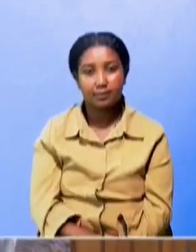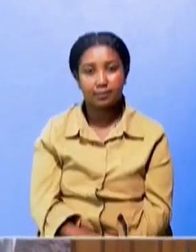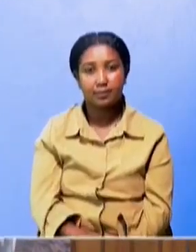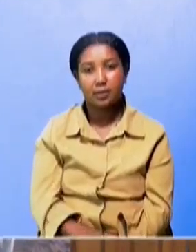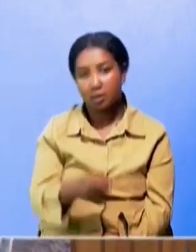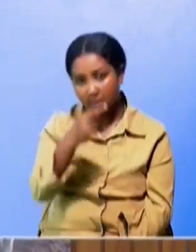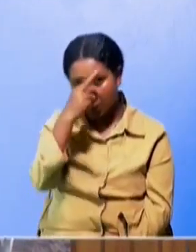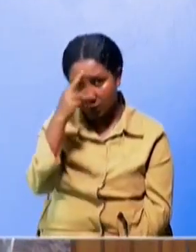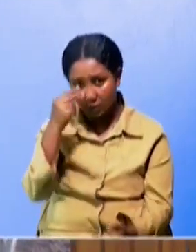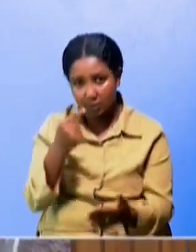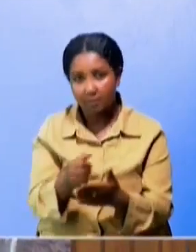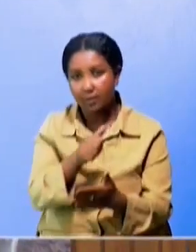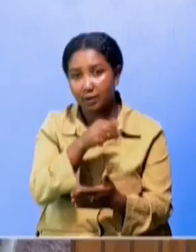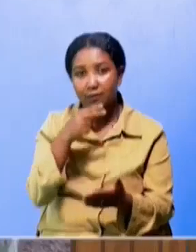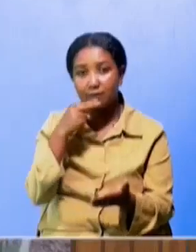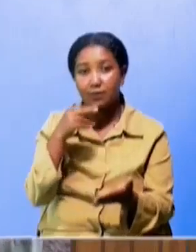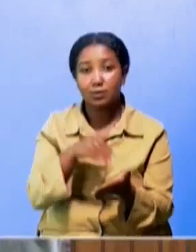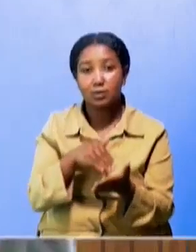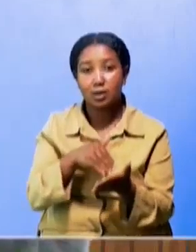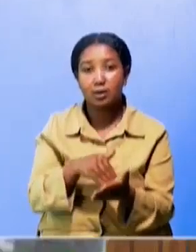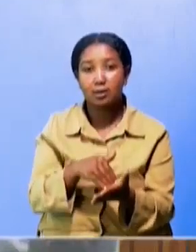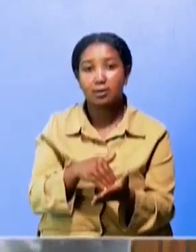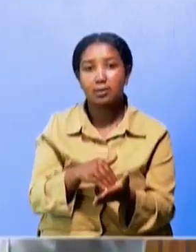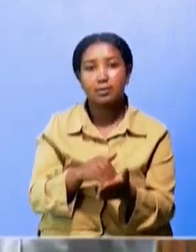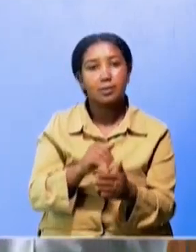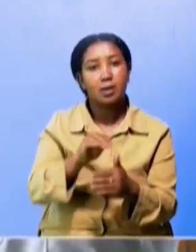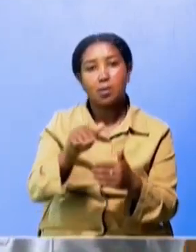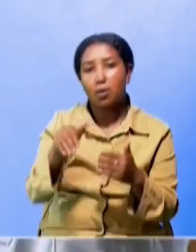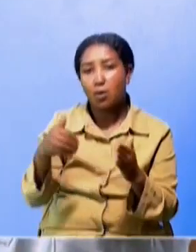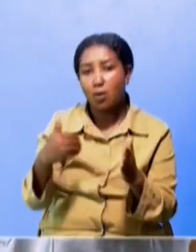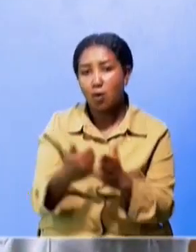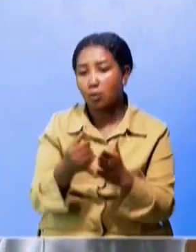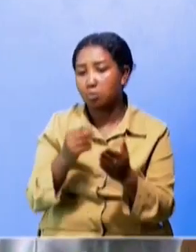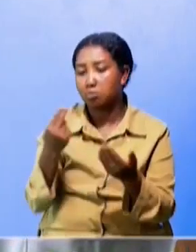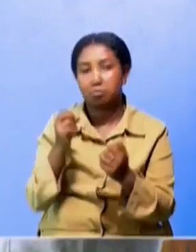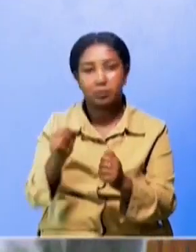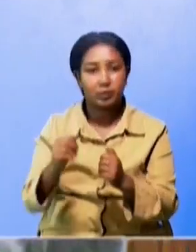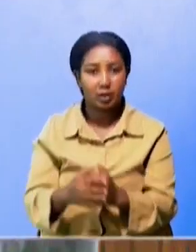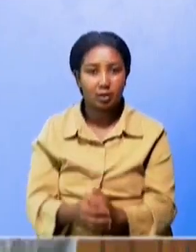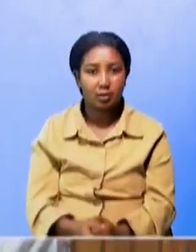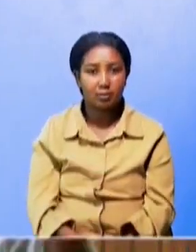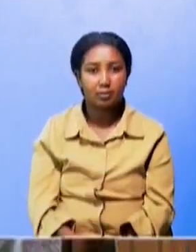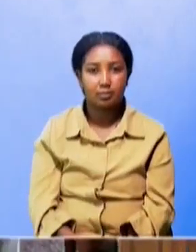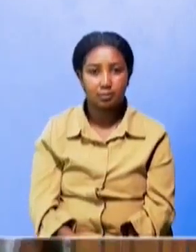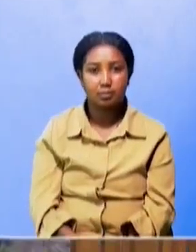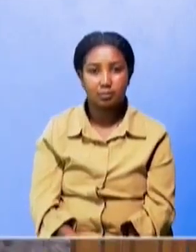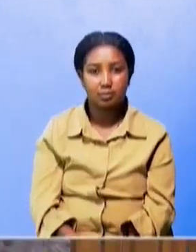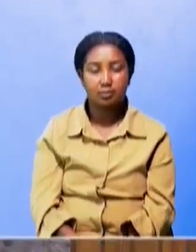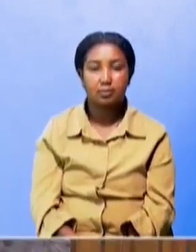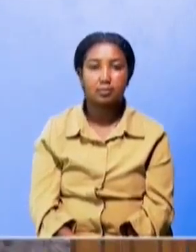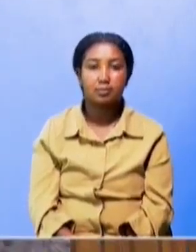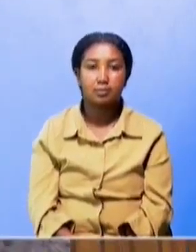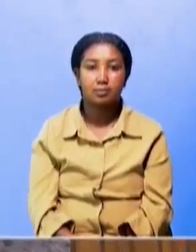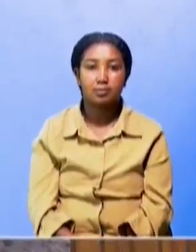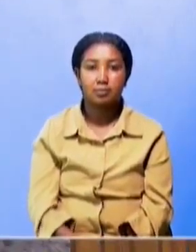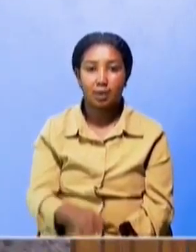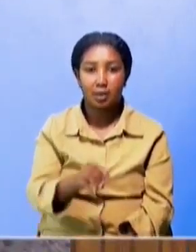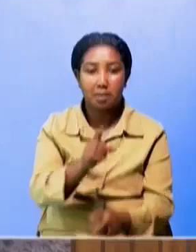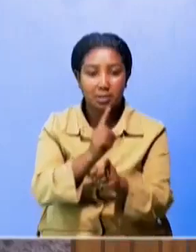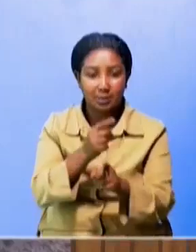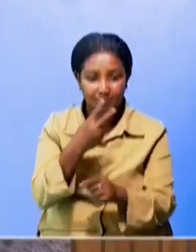why, because these adverbs of frequency are possible in all the cases. Let's go and just check your